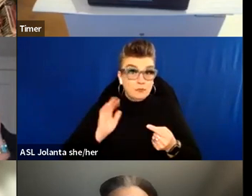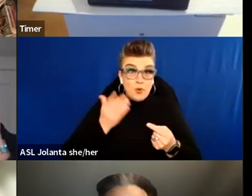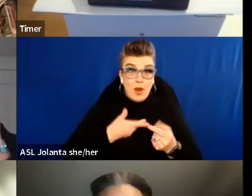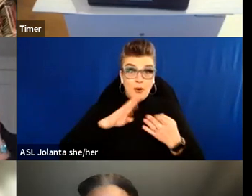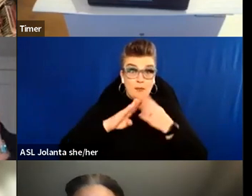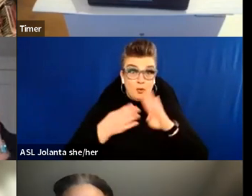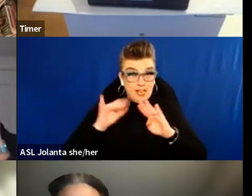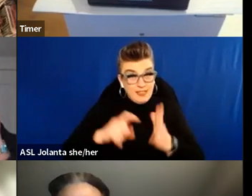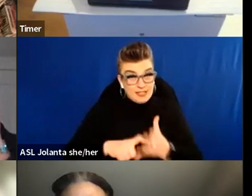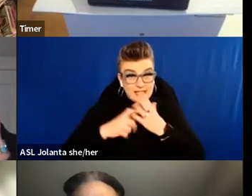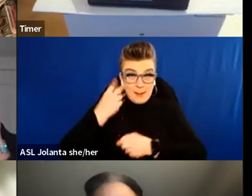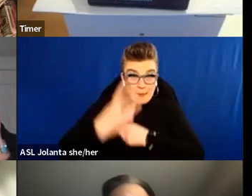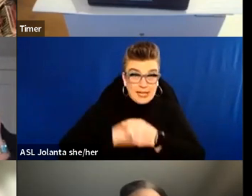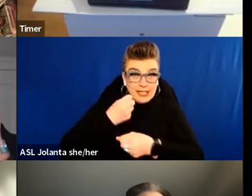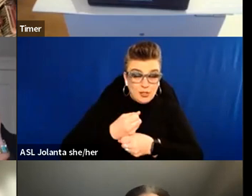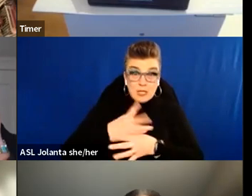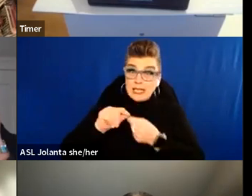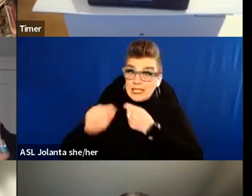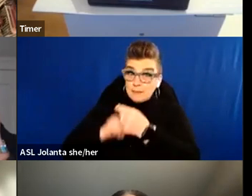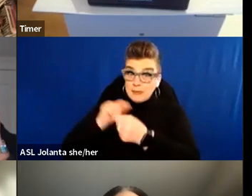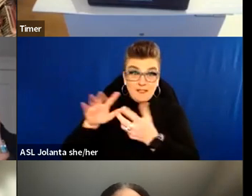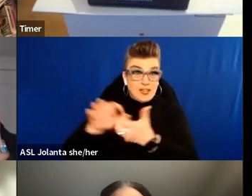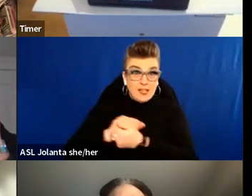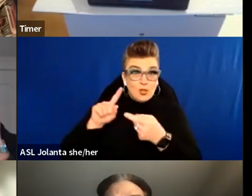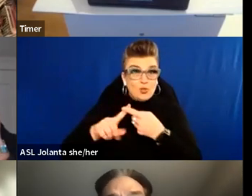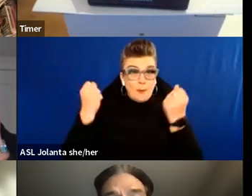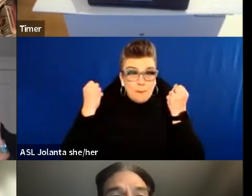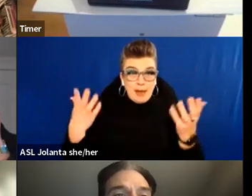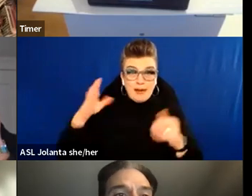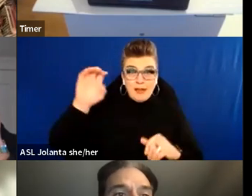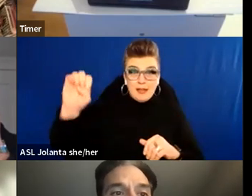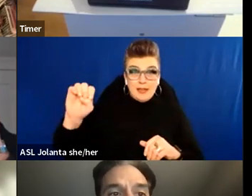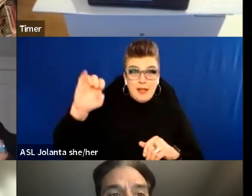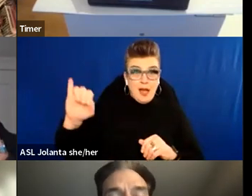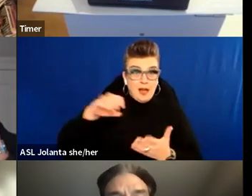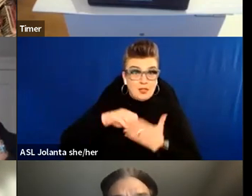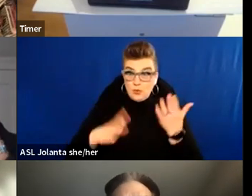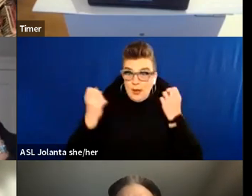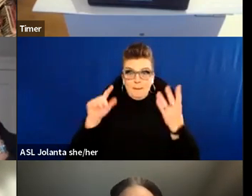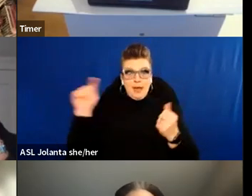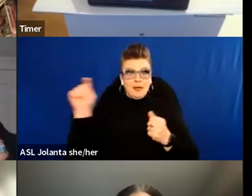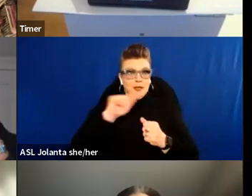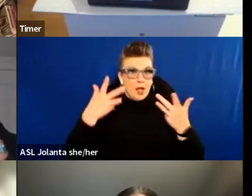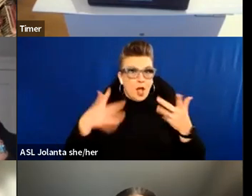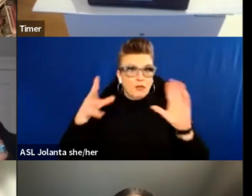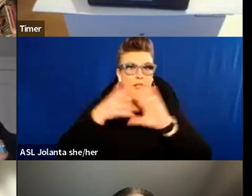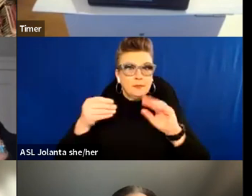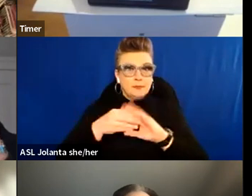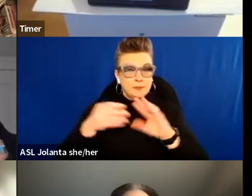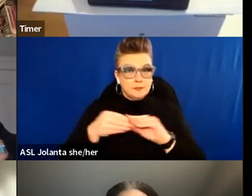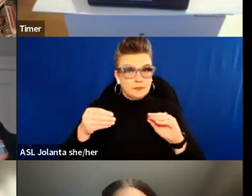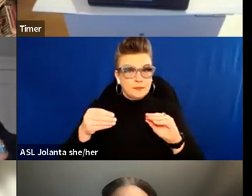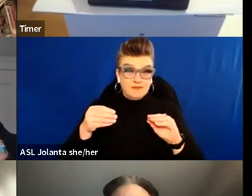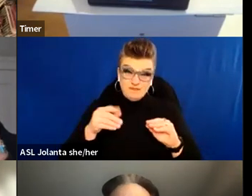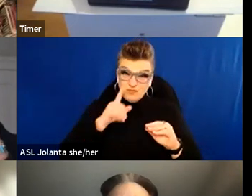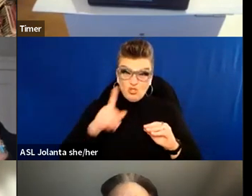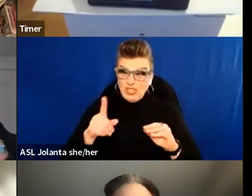specifically damaging to the many ei students that you know we heard already and many of the other speakers that were really